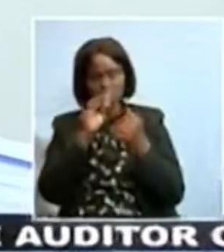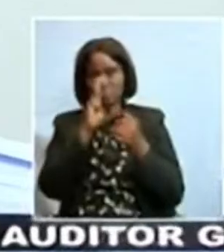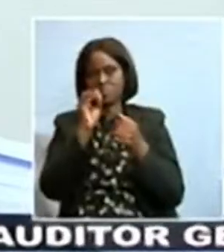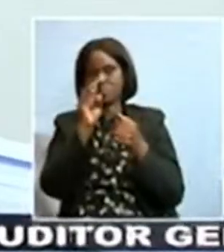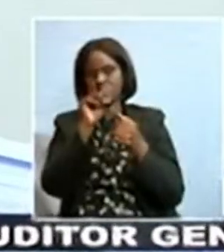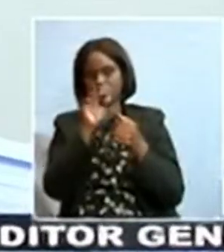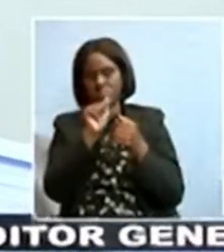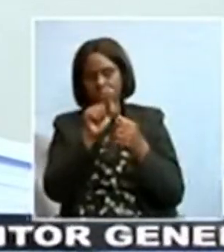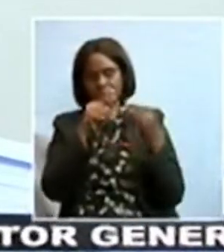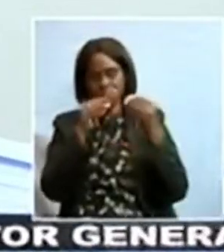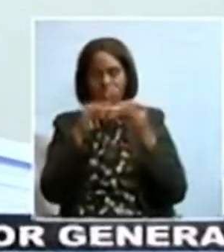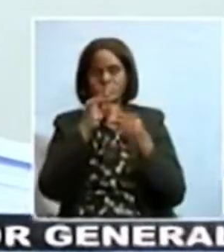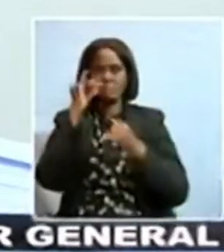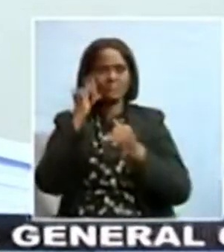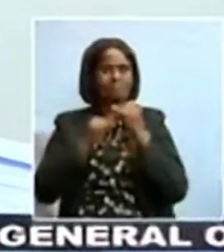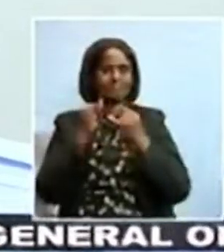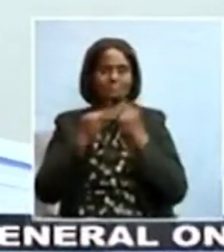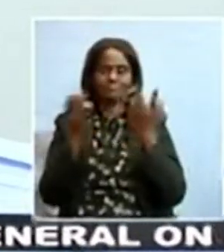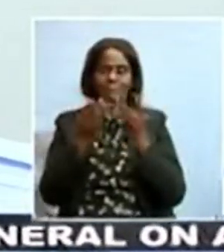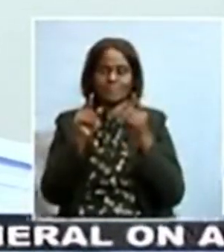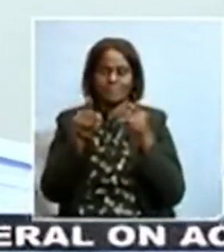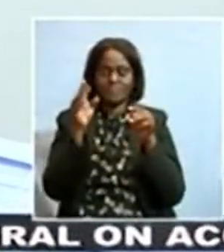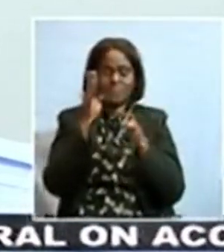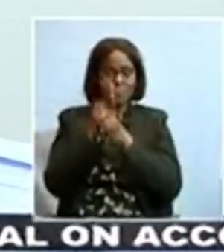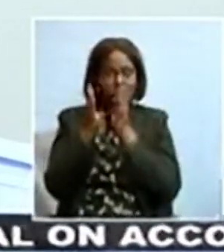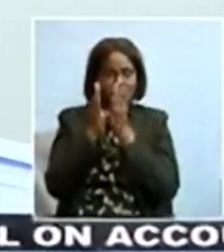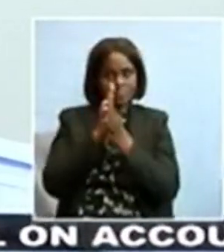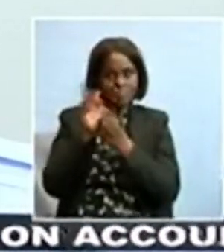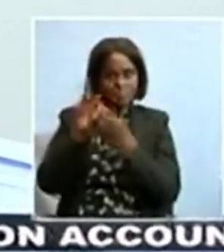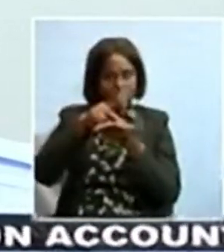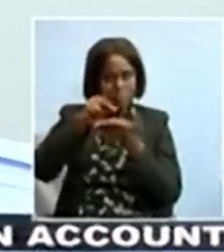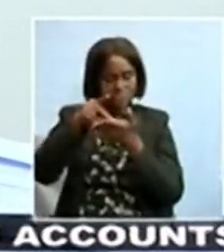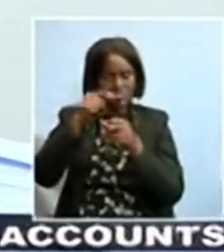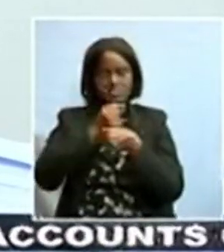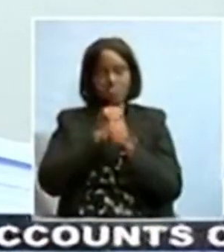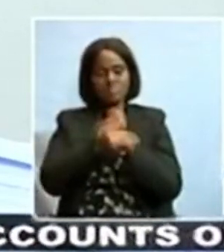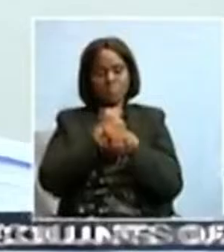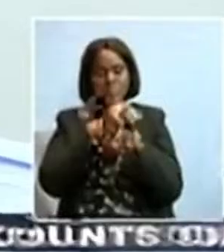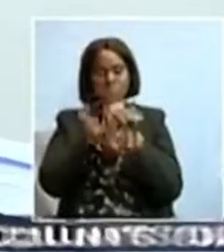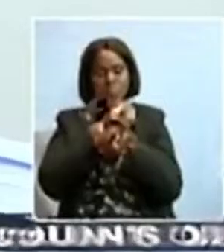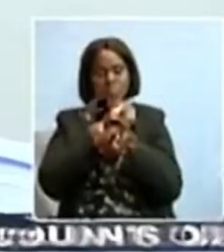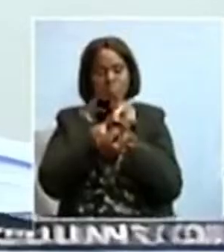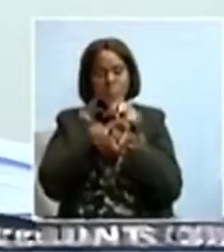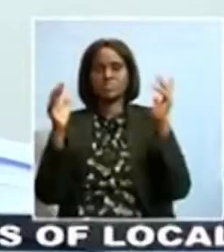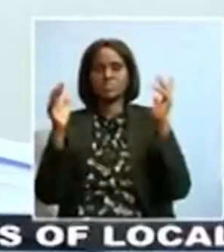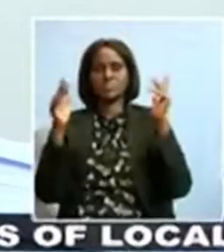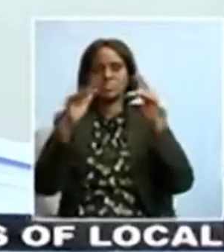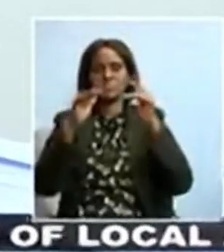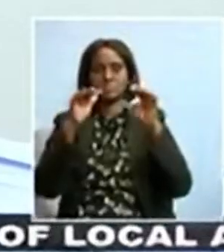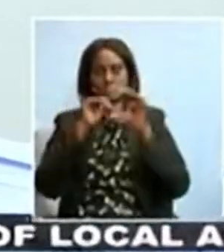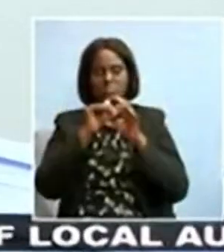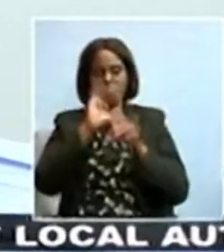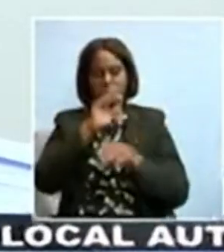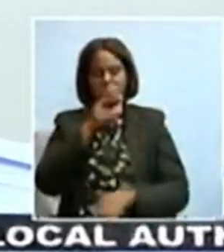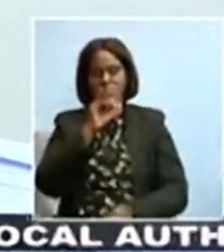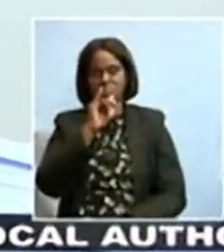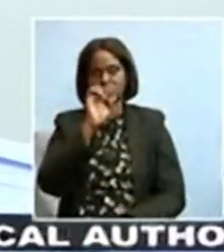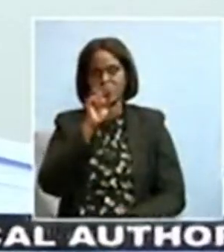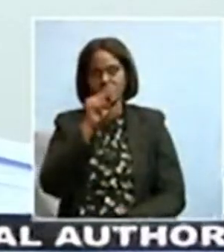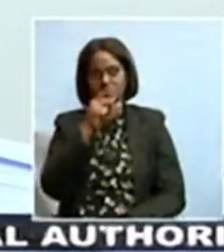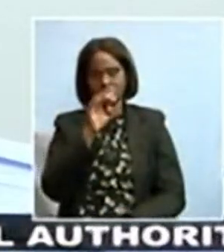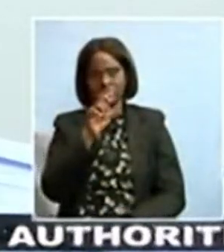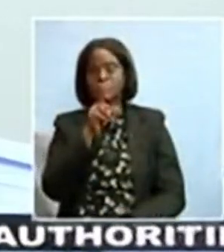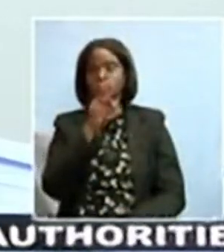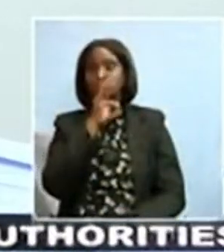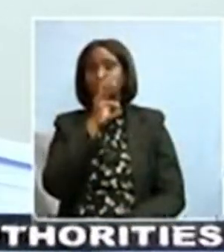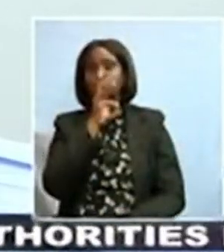Market remains incomplete despite contract payments made, and the conference facility at Chienge Water View